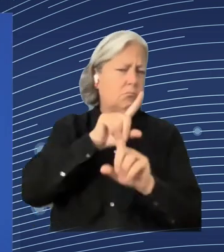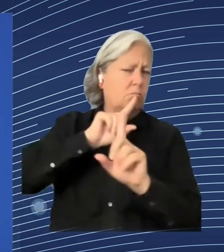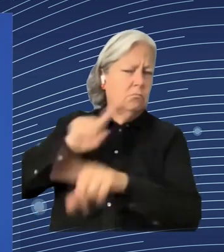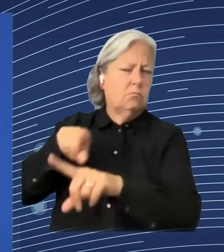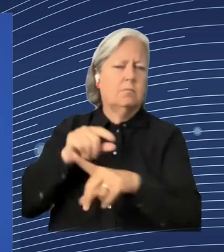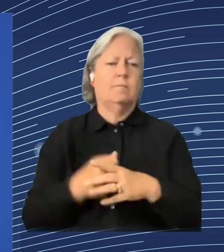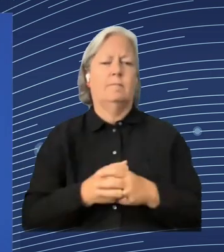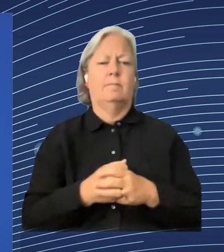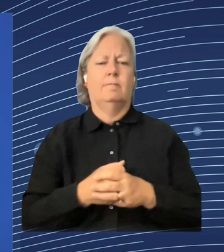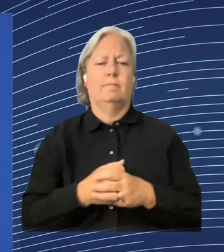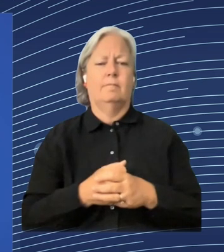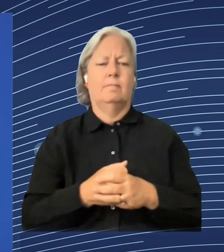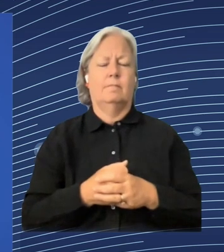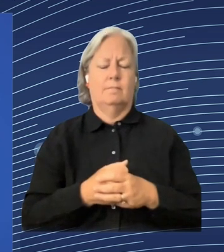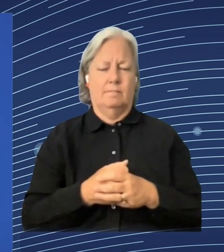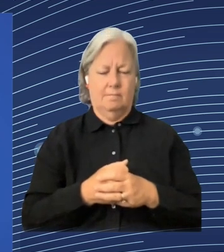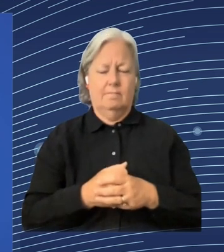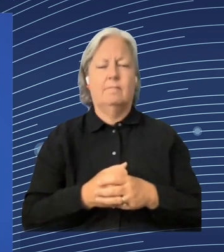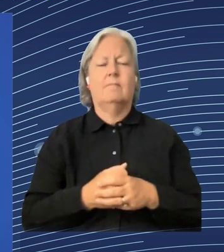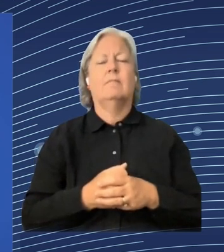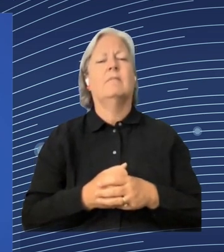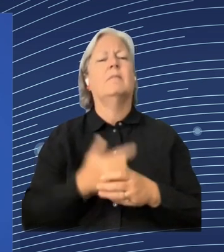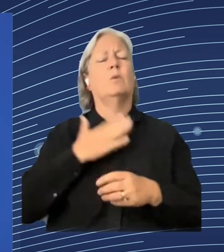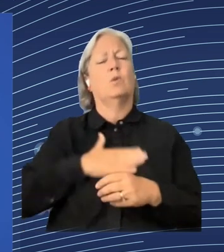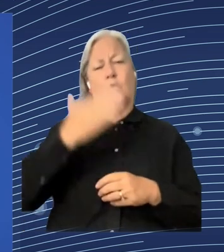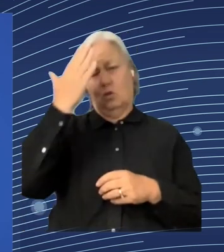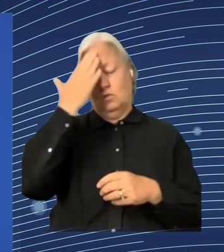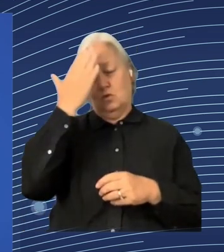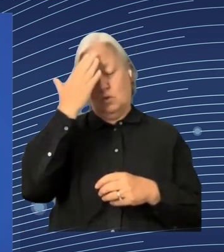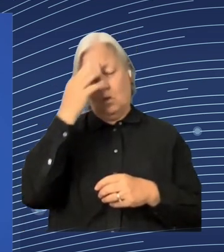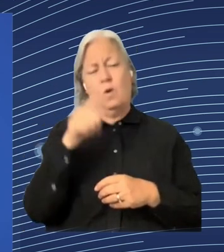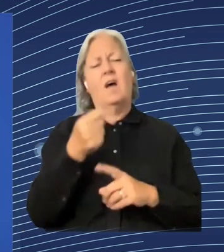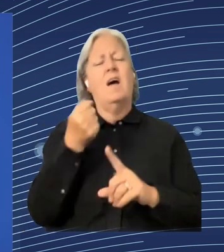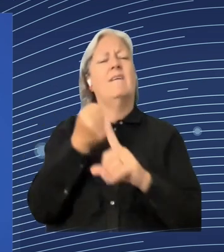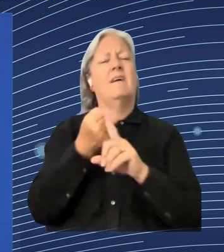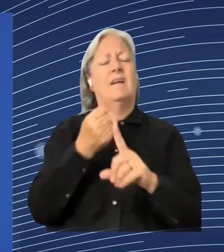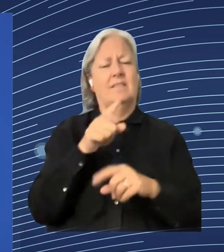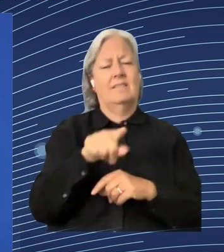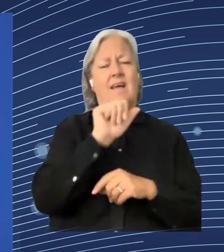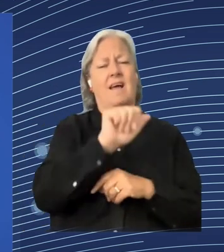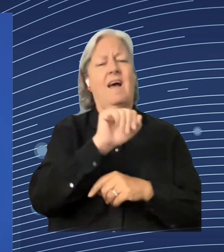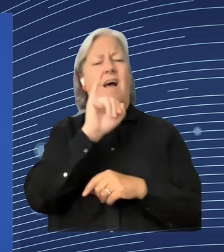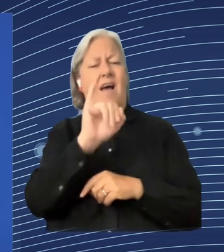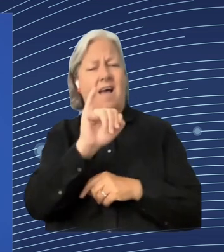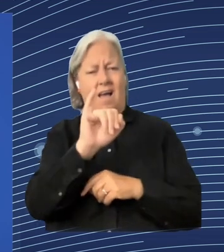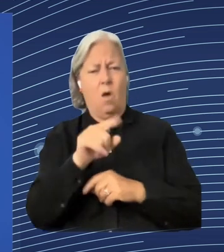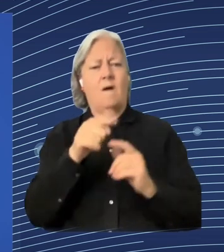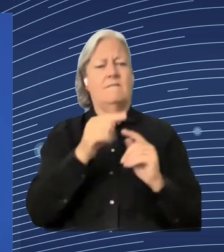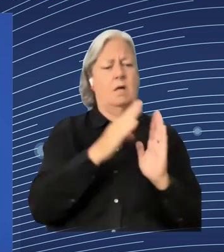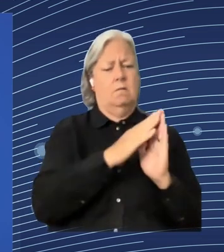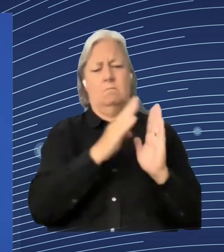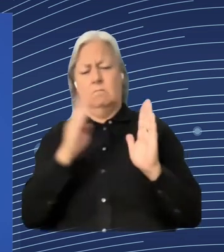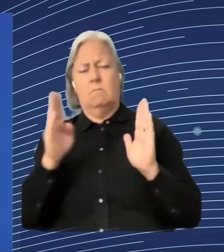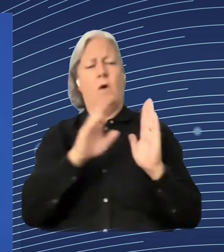What will be the effect of AI on a scale from 1 to 4? And what we mean the effect of AI on social security